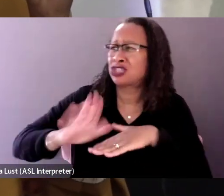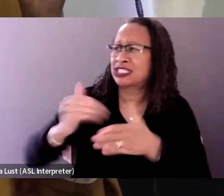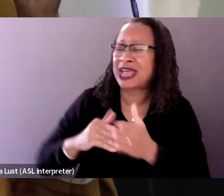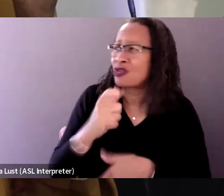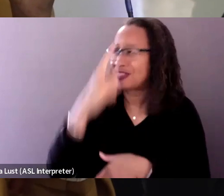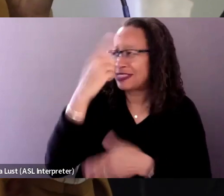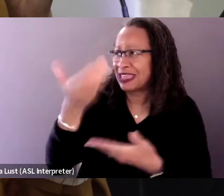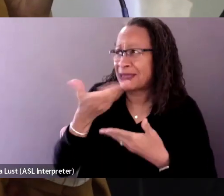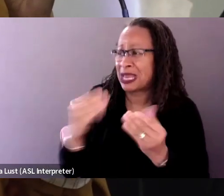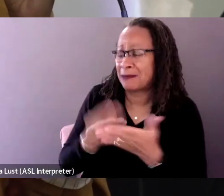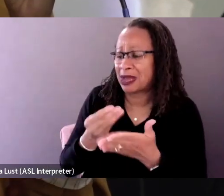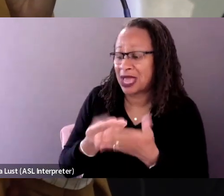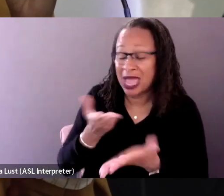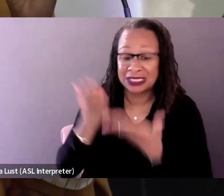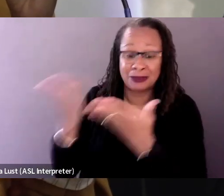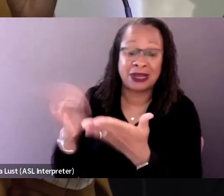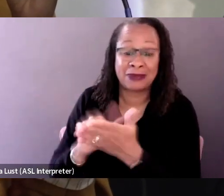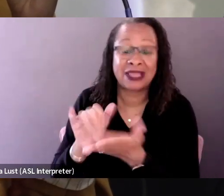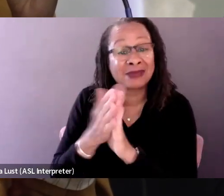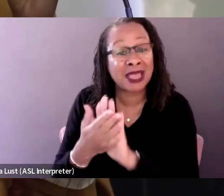became a material. And interestingly enough,